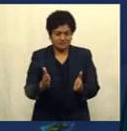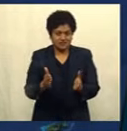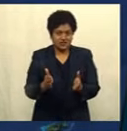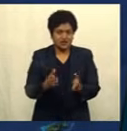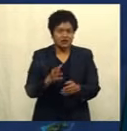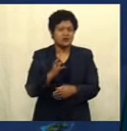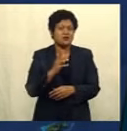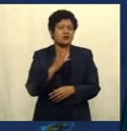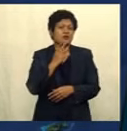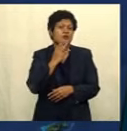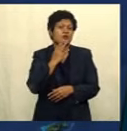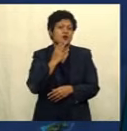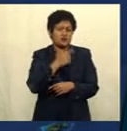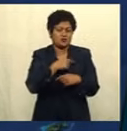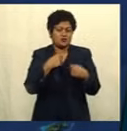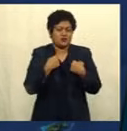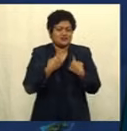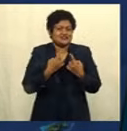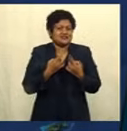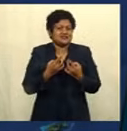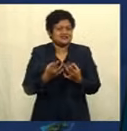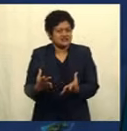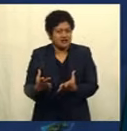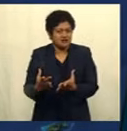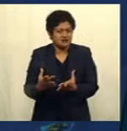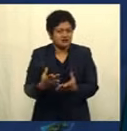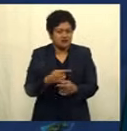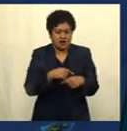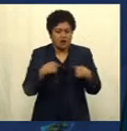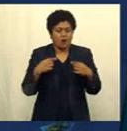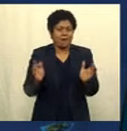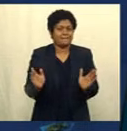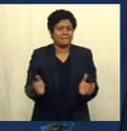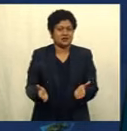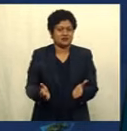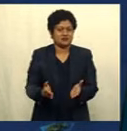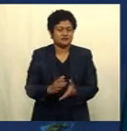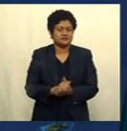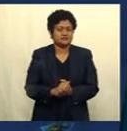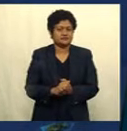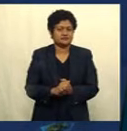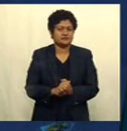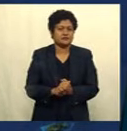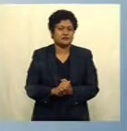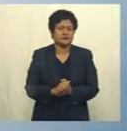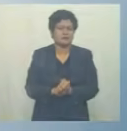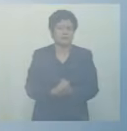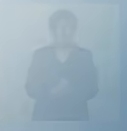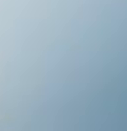once we resume our back to play program.